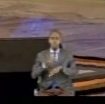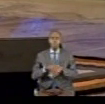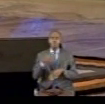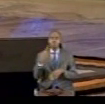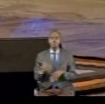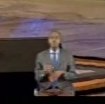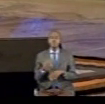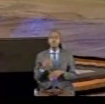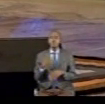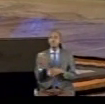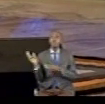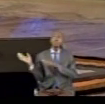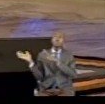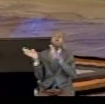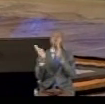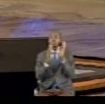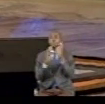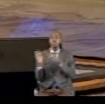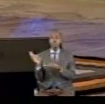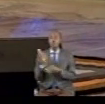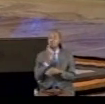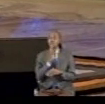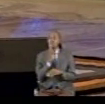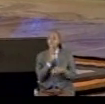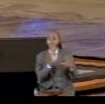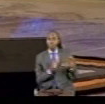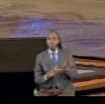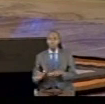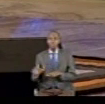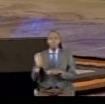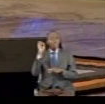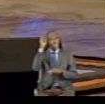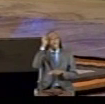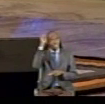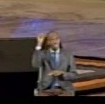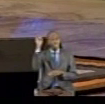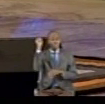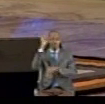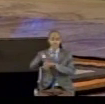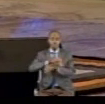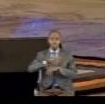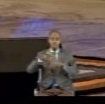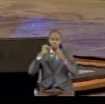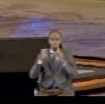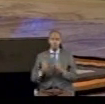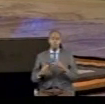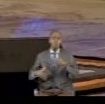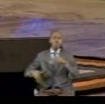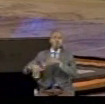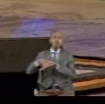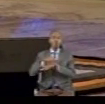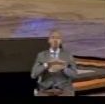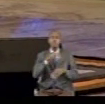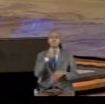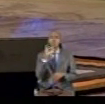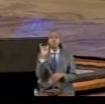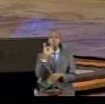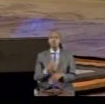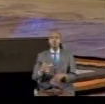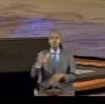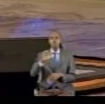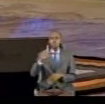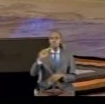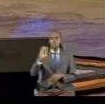sea. His conquering power over uncommon tempests. We see three things there. Number